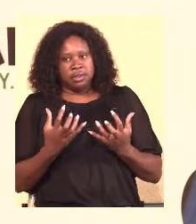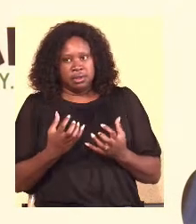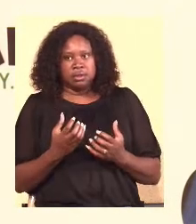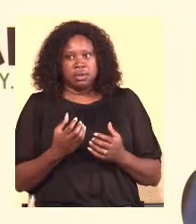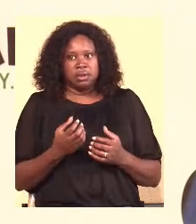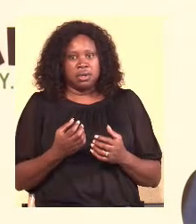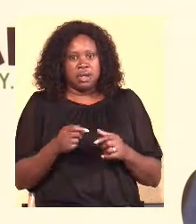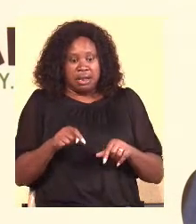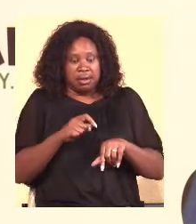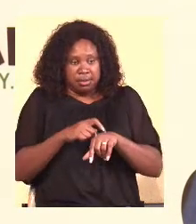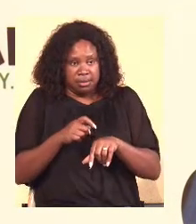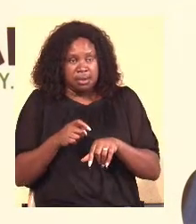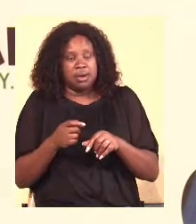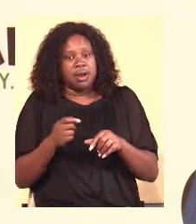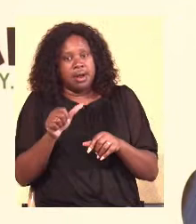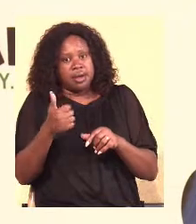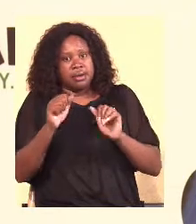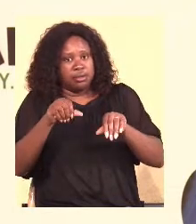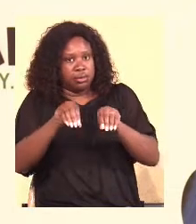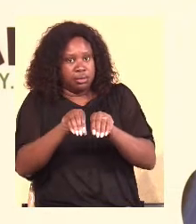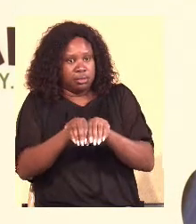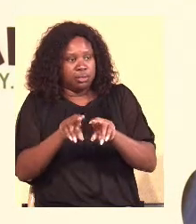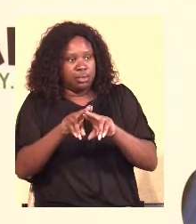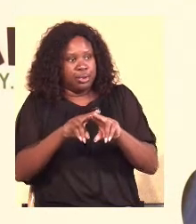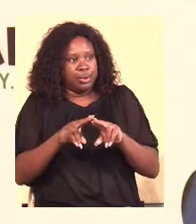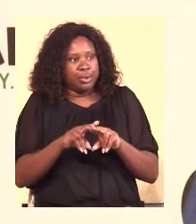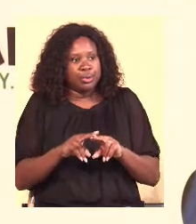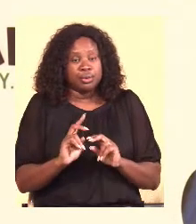but there are other practicals that can be done using